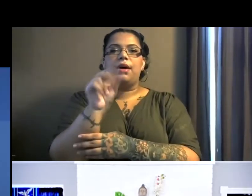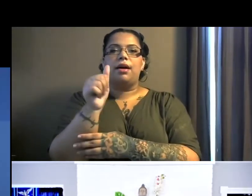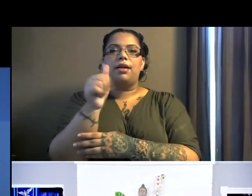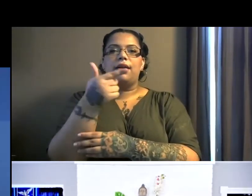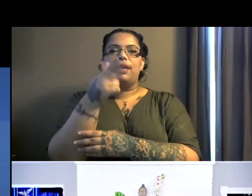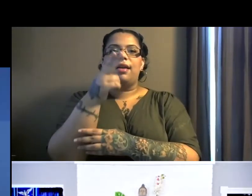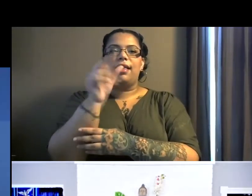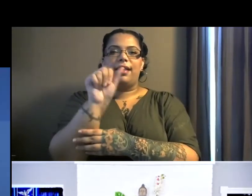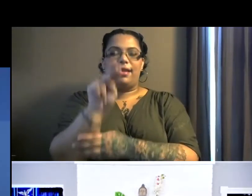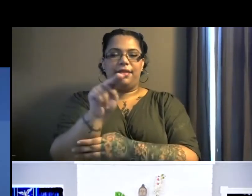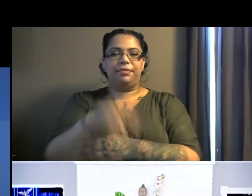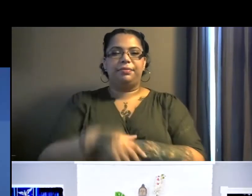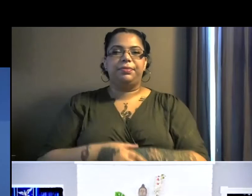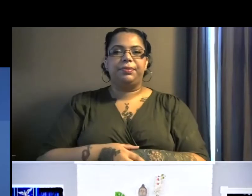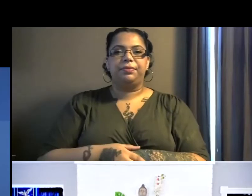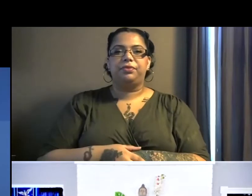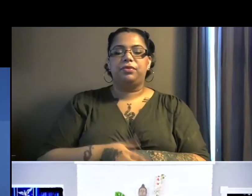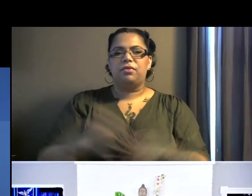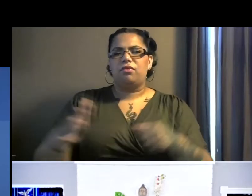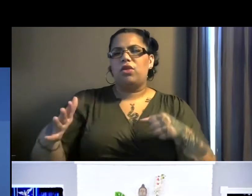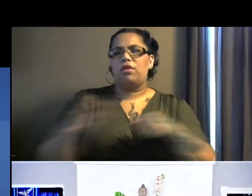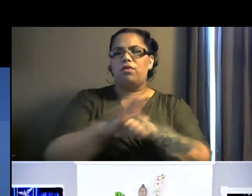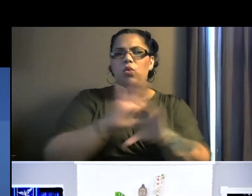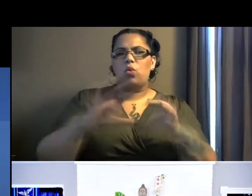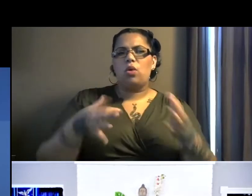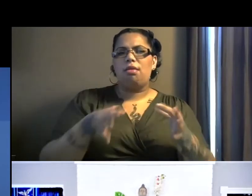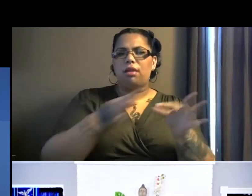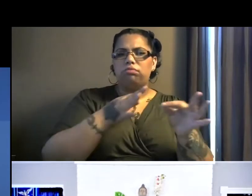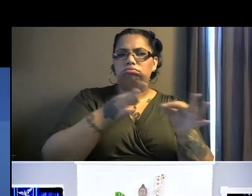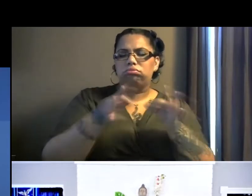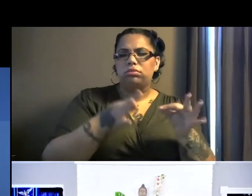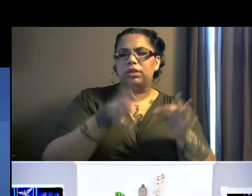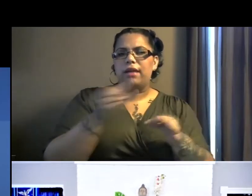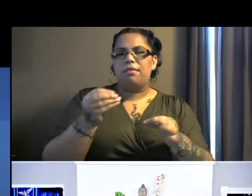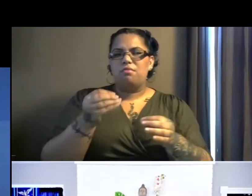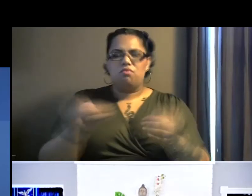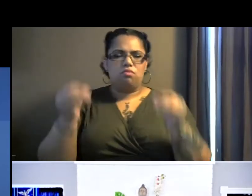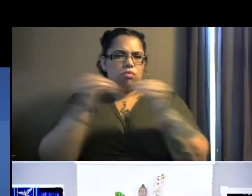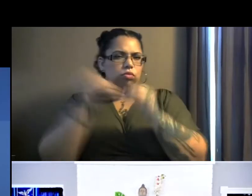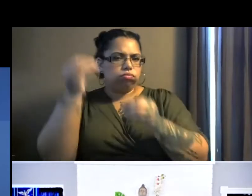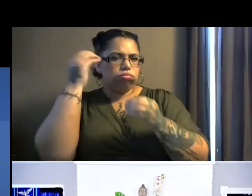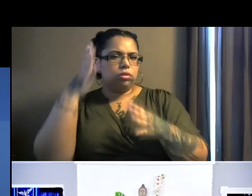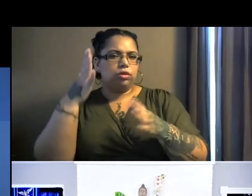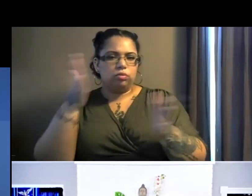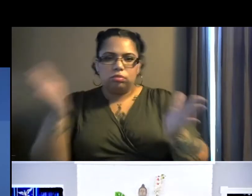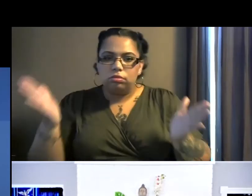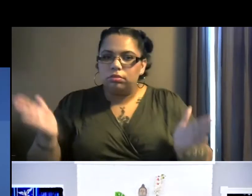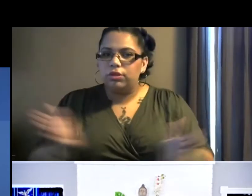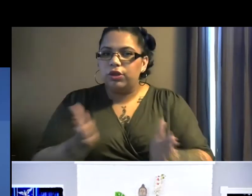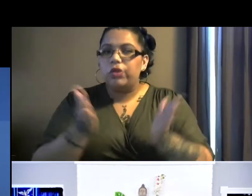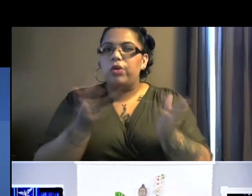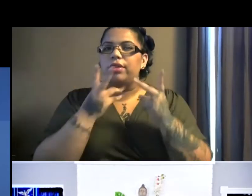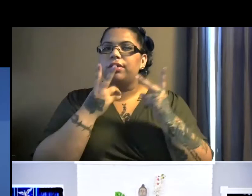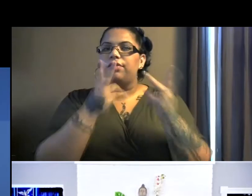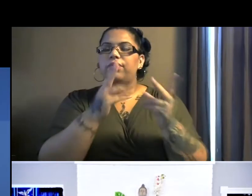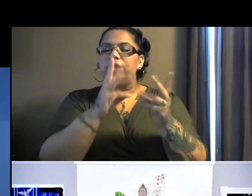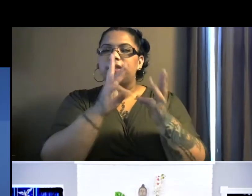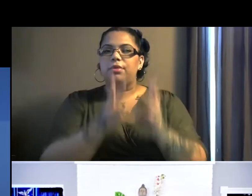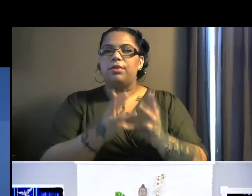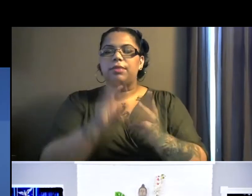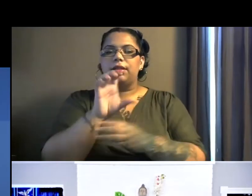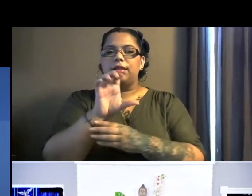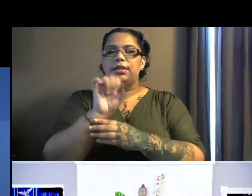For the full class descriptions and more information, you are encouraged to visit the website,